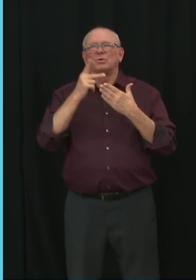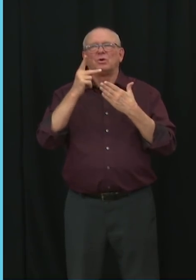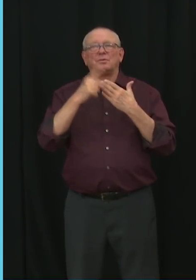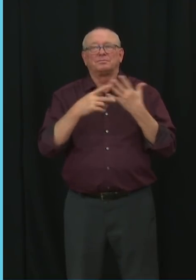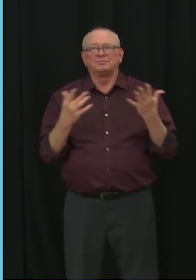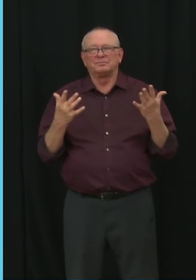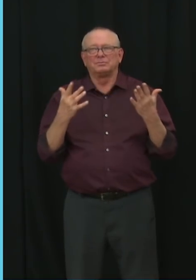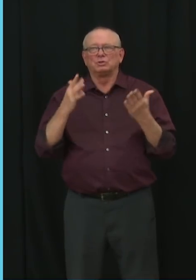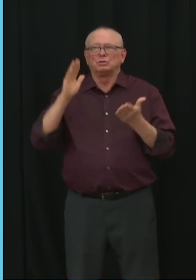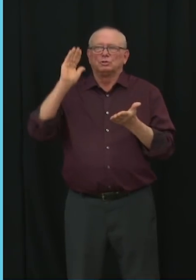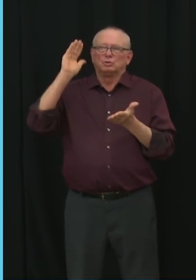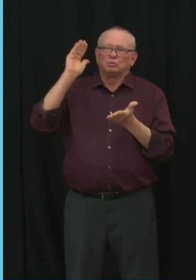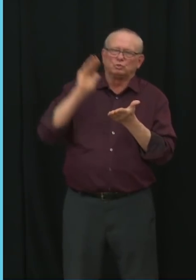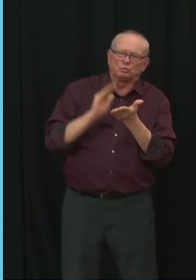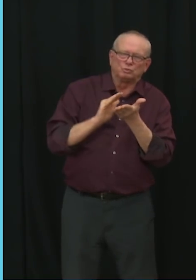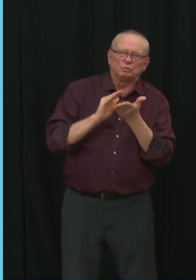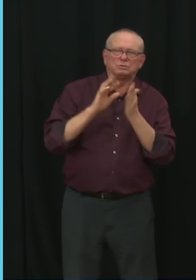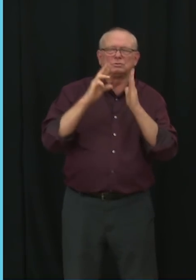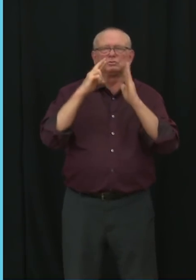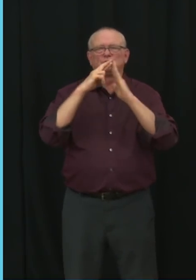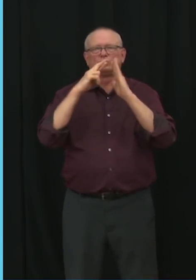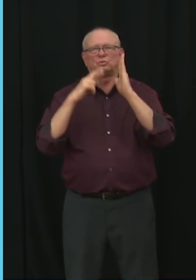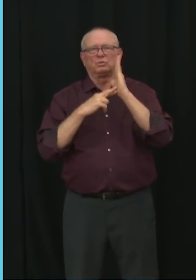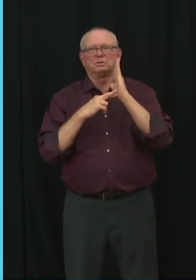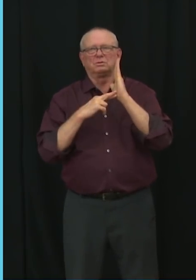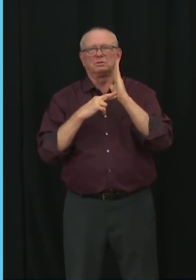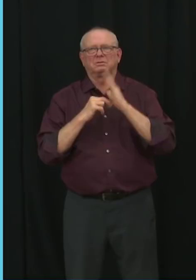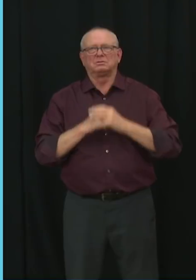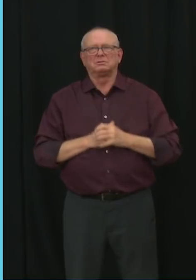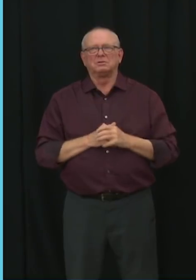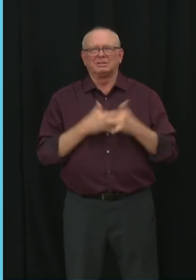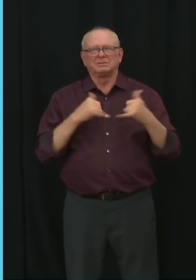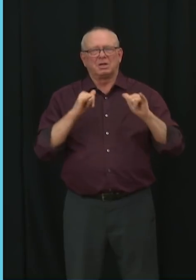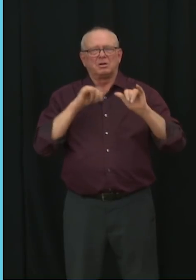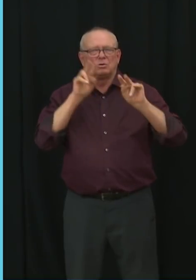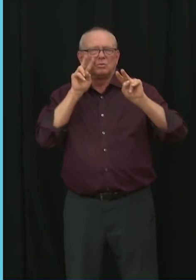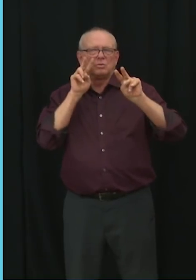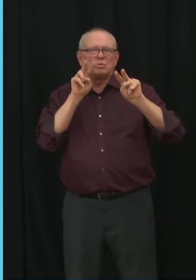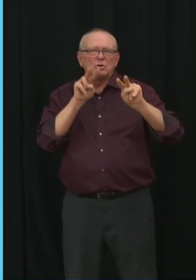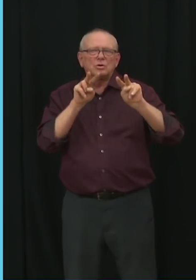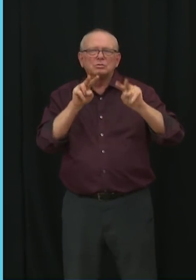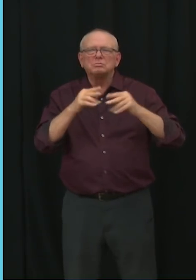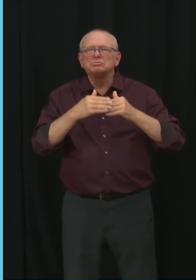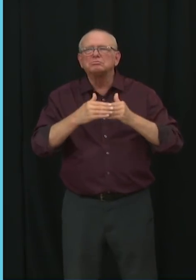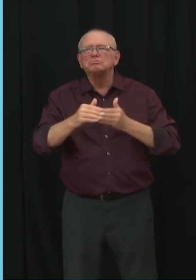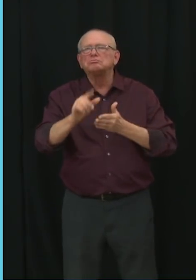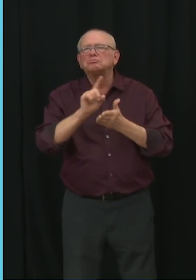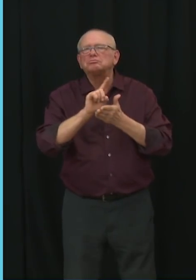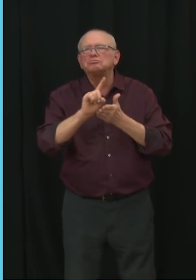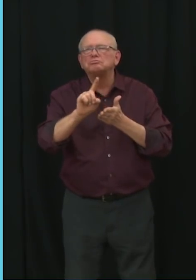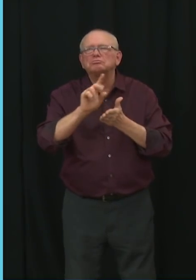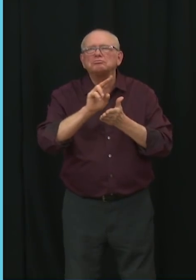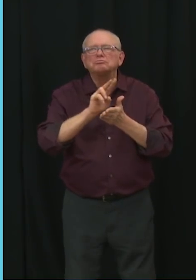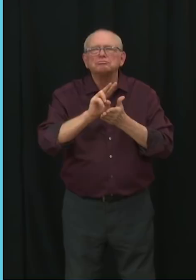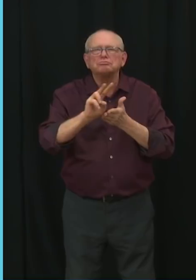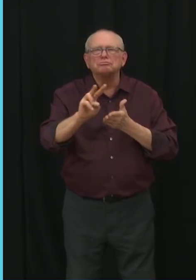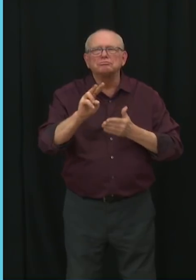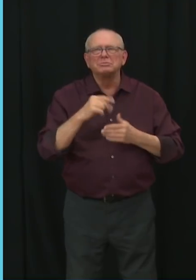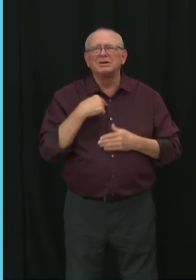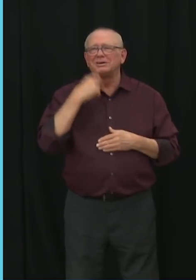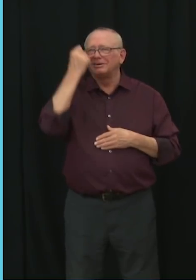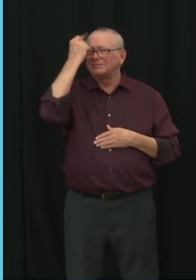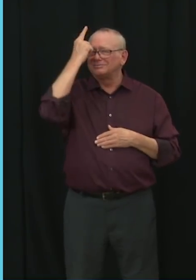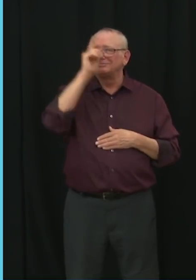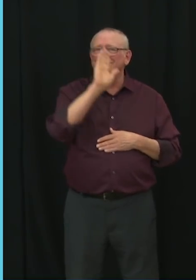actually watch what happens over the next couple of weeks. I understand some of the concerns, raised by parents. There's